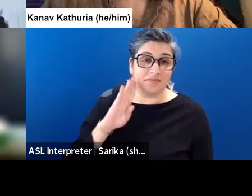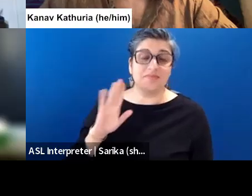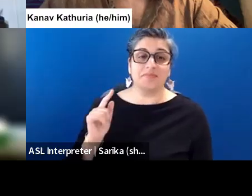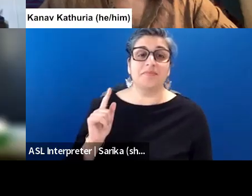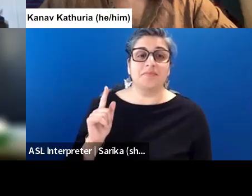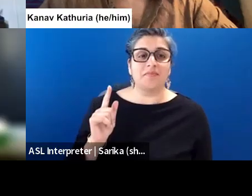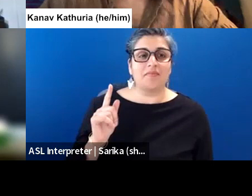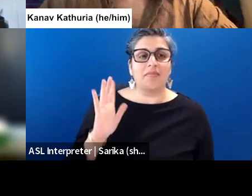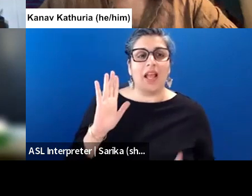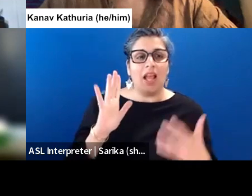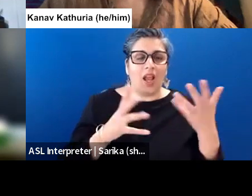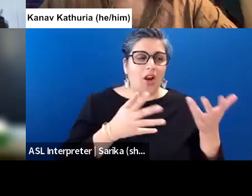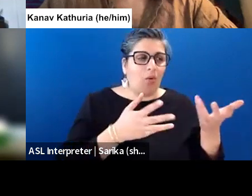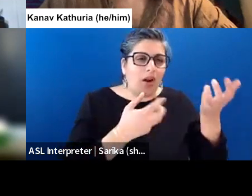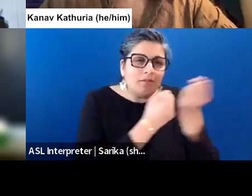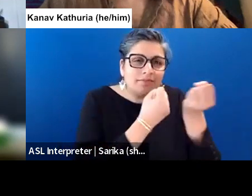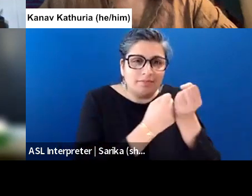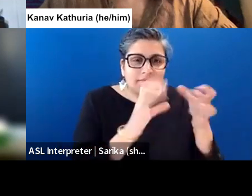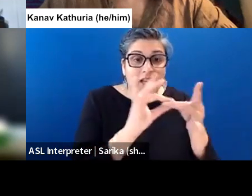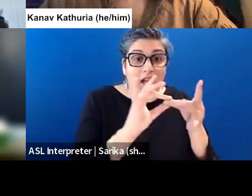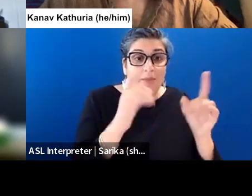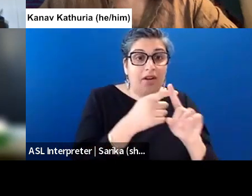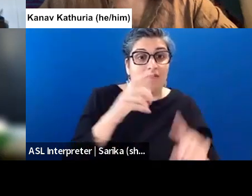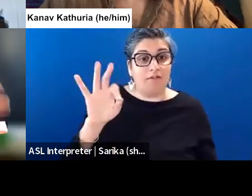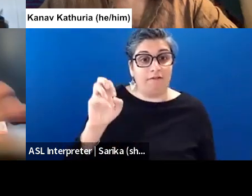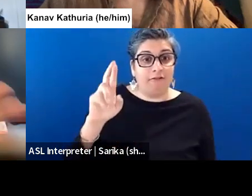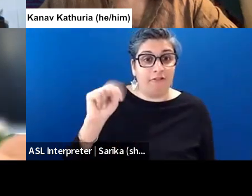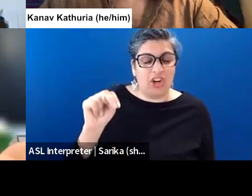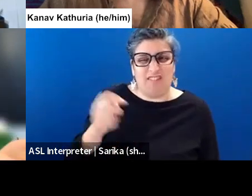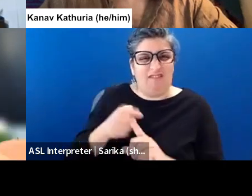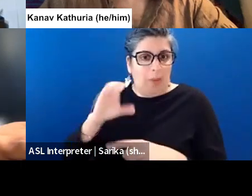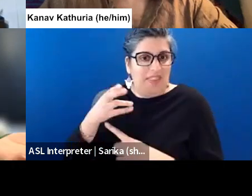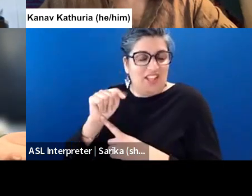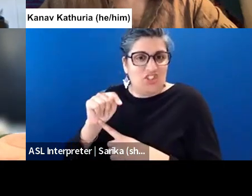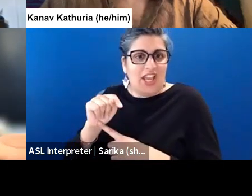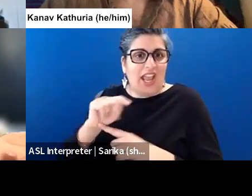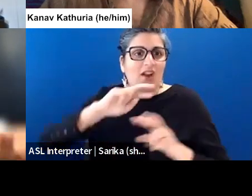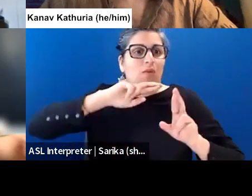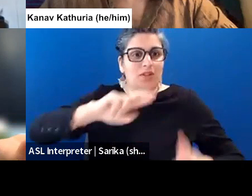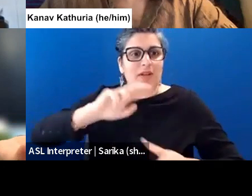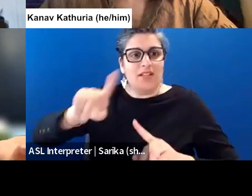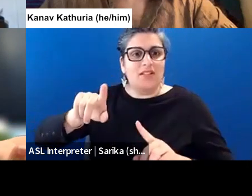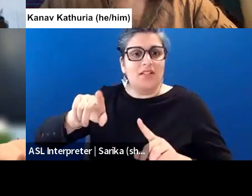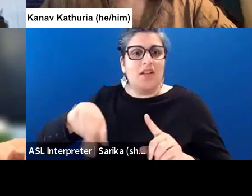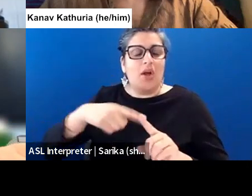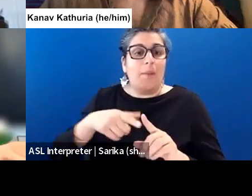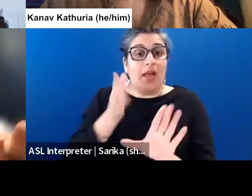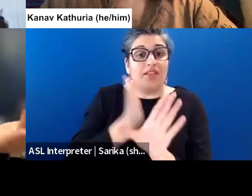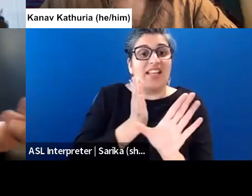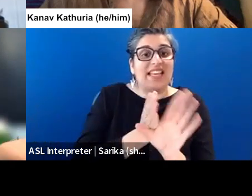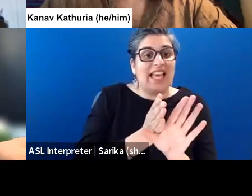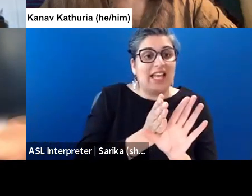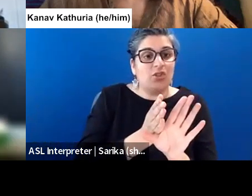will uplift a comment that's in our chat from Fern that was, I think, in response to you talking about treatment of psychiatric